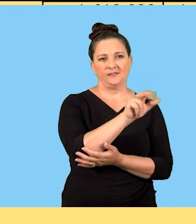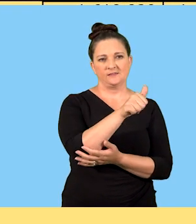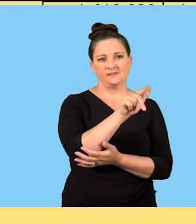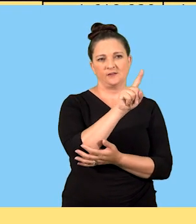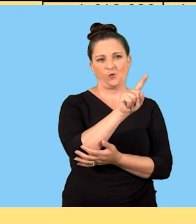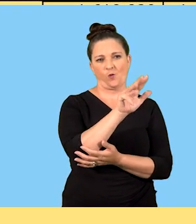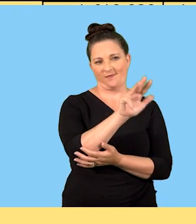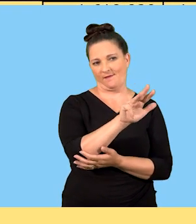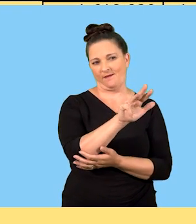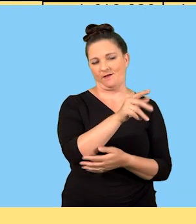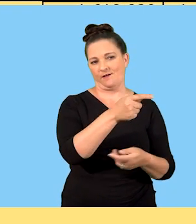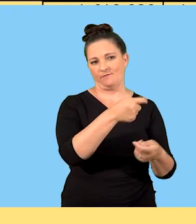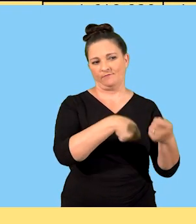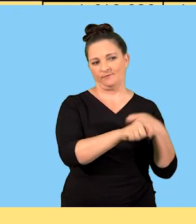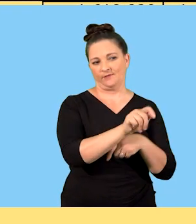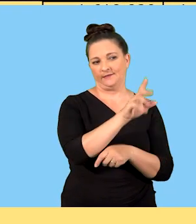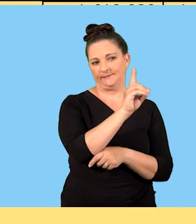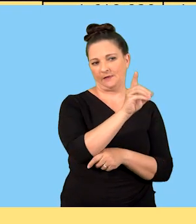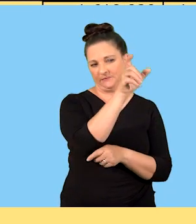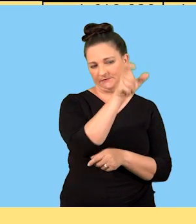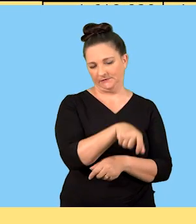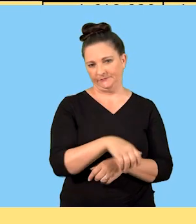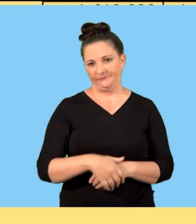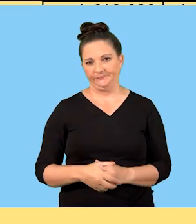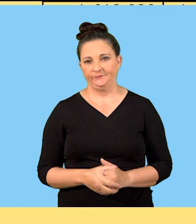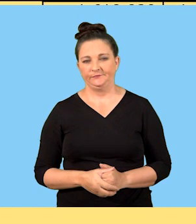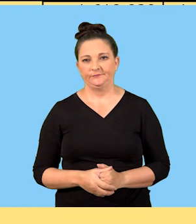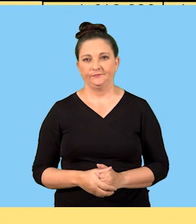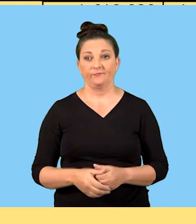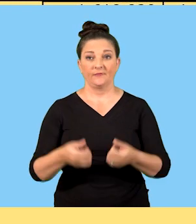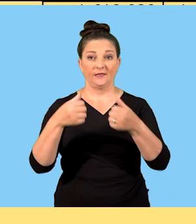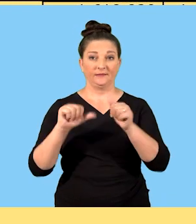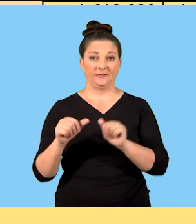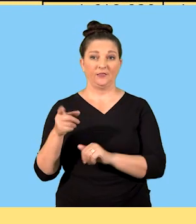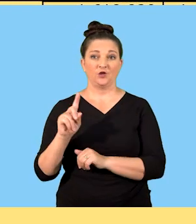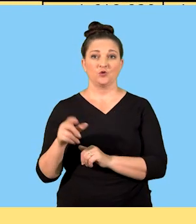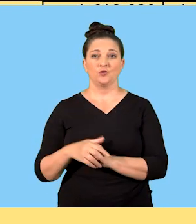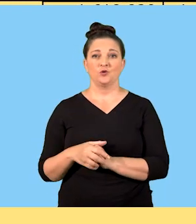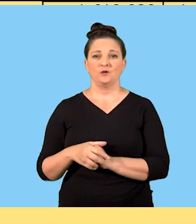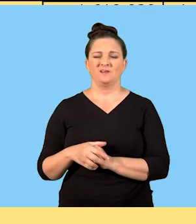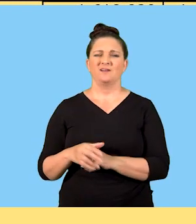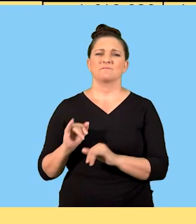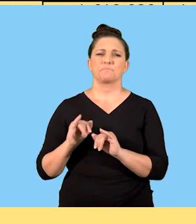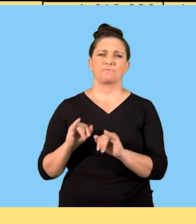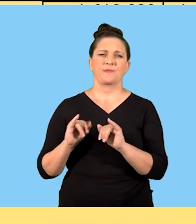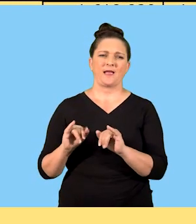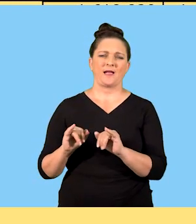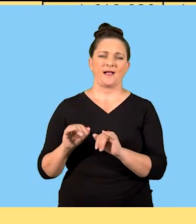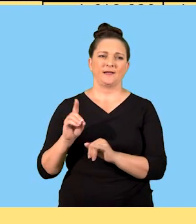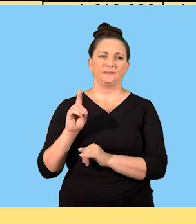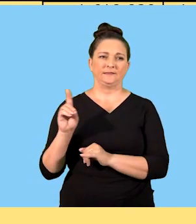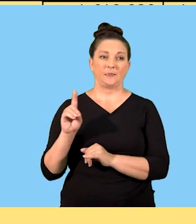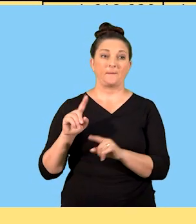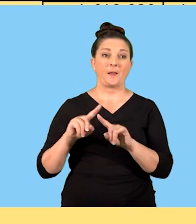8,619 on the debit side of the profit and loss account. The next one to consider is